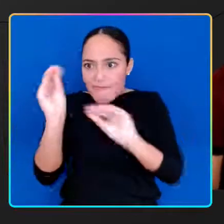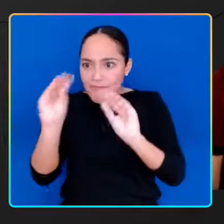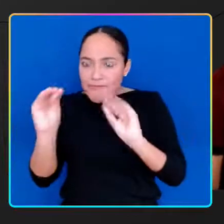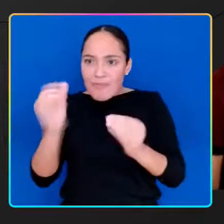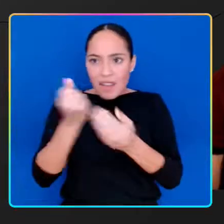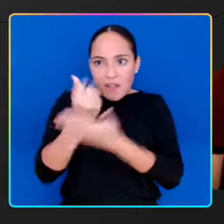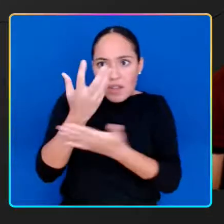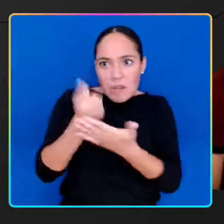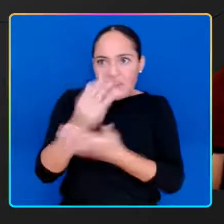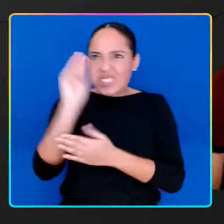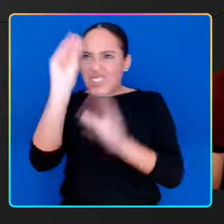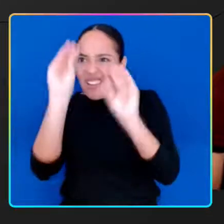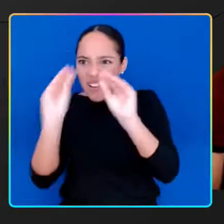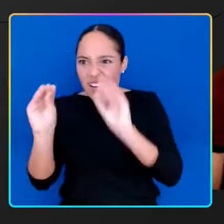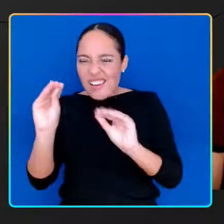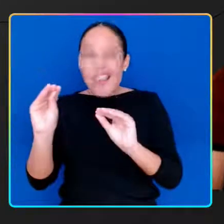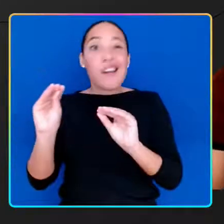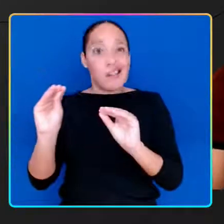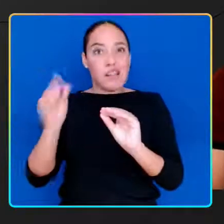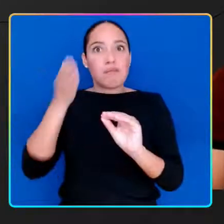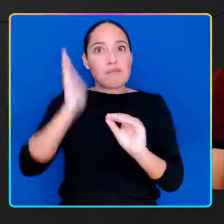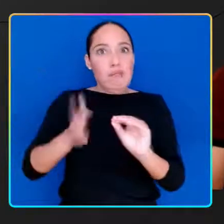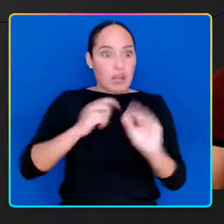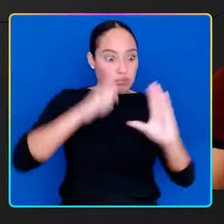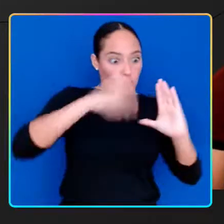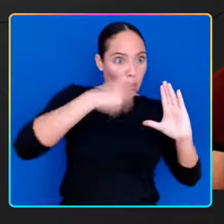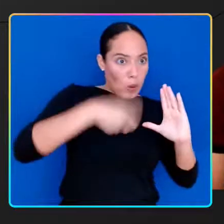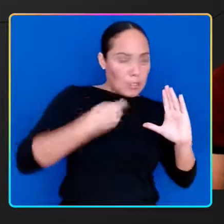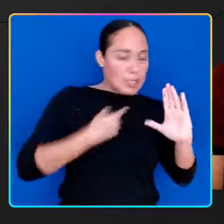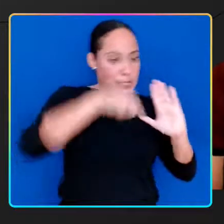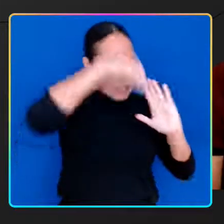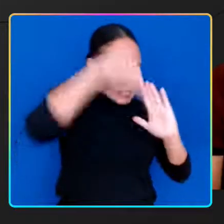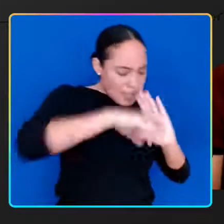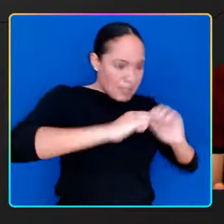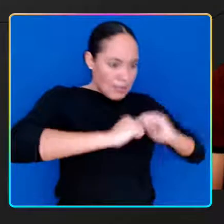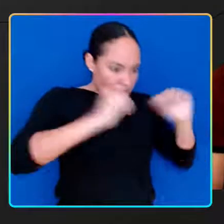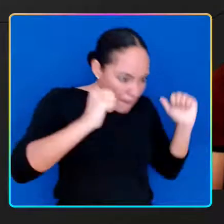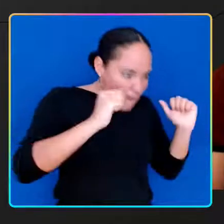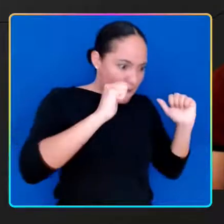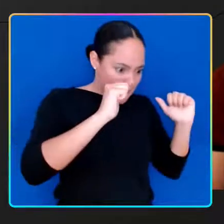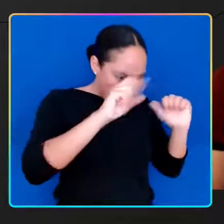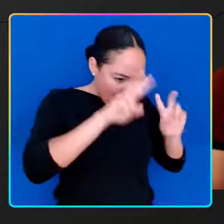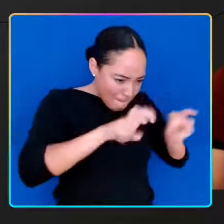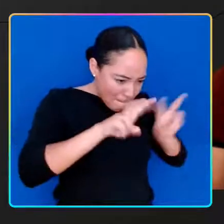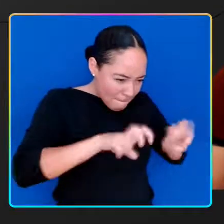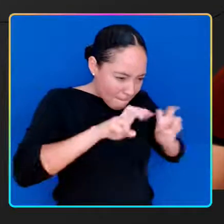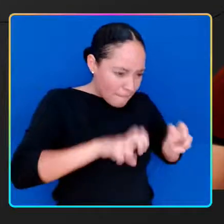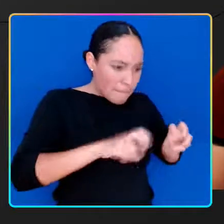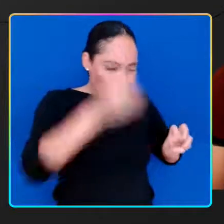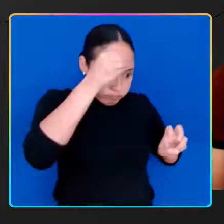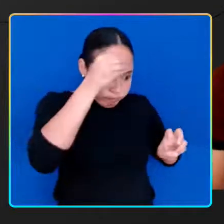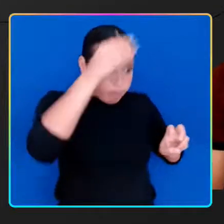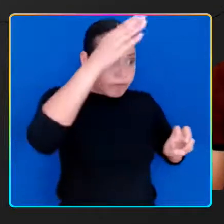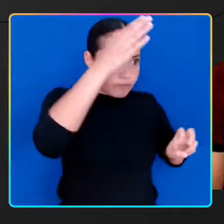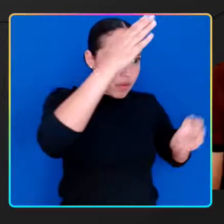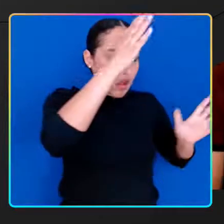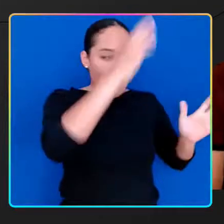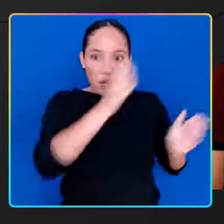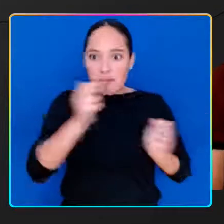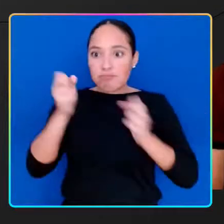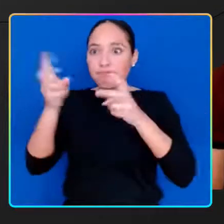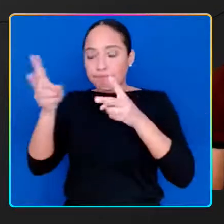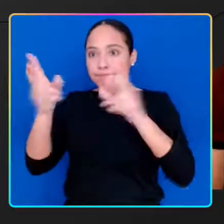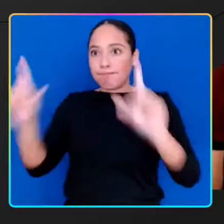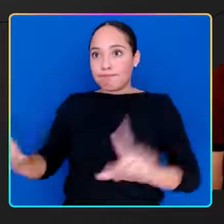into the project and just really focus on what you're going to tell, which you sometimes normally don't have time for during your